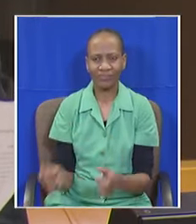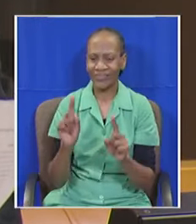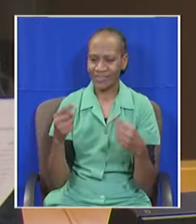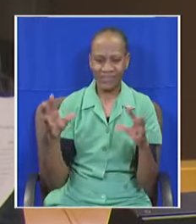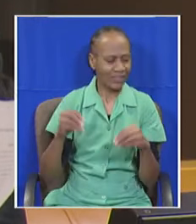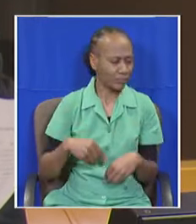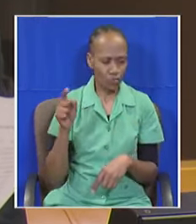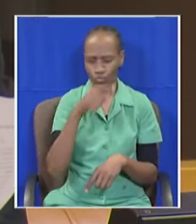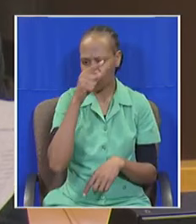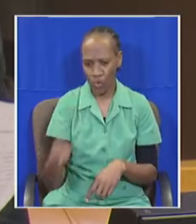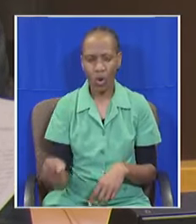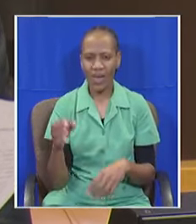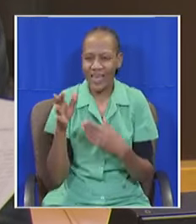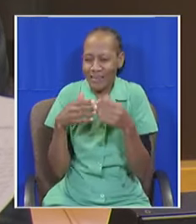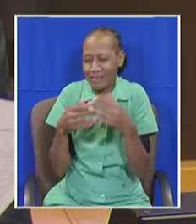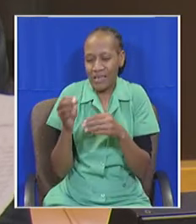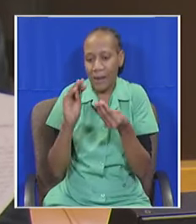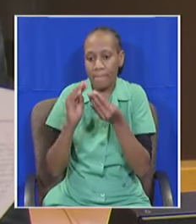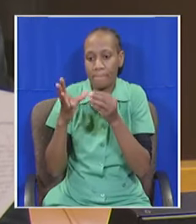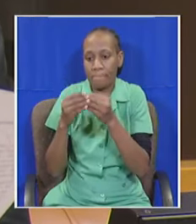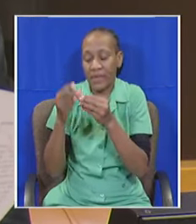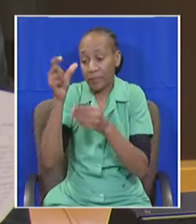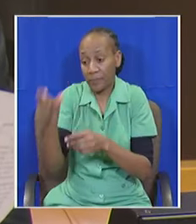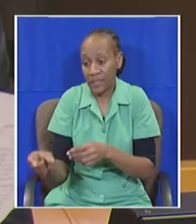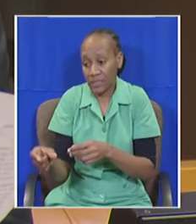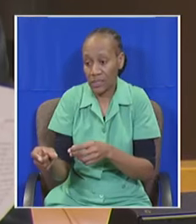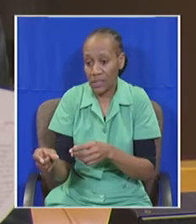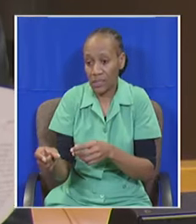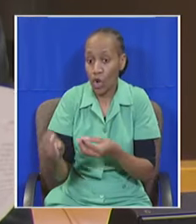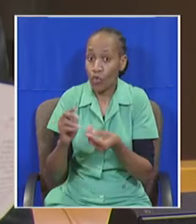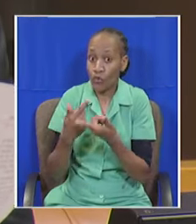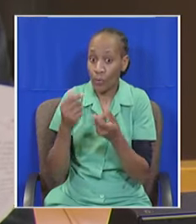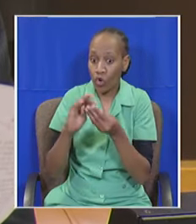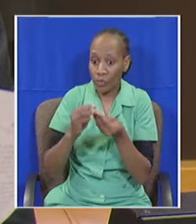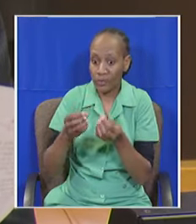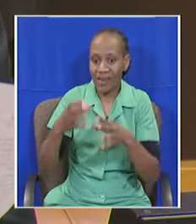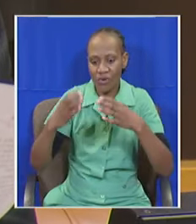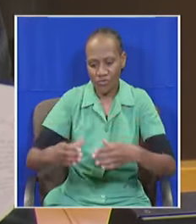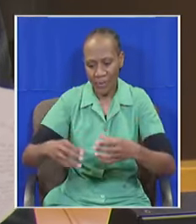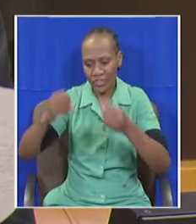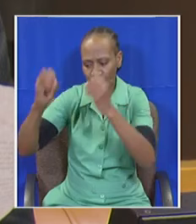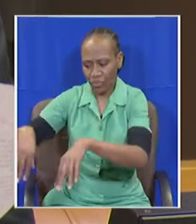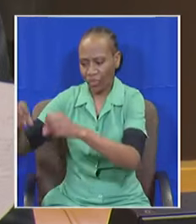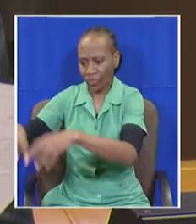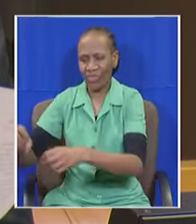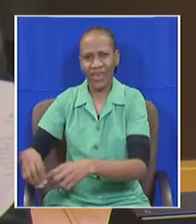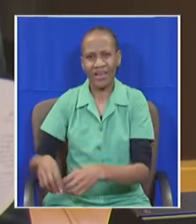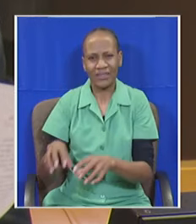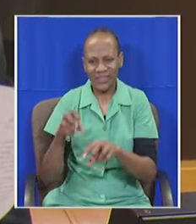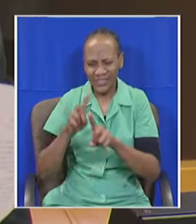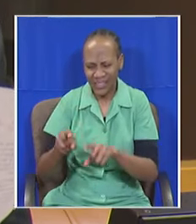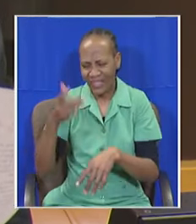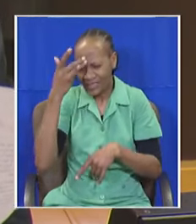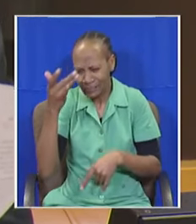of any community member to dump rubbish at places where that rubbish invites rats, illnesses, and